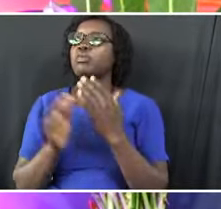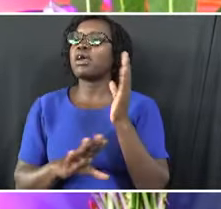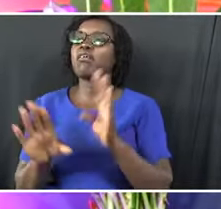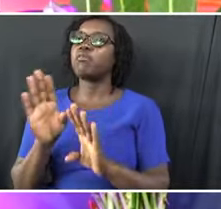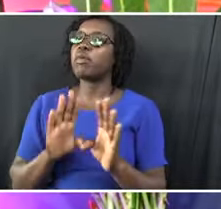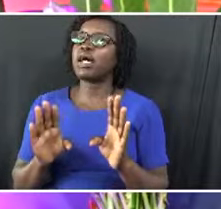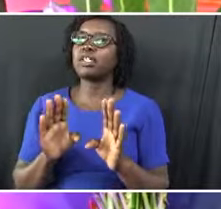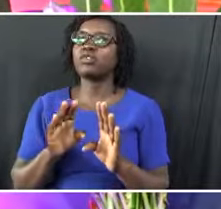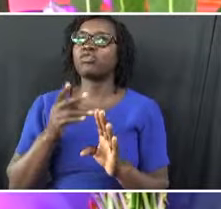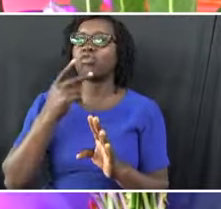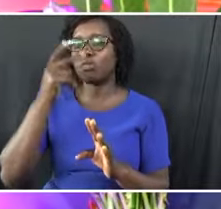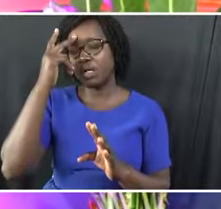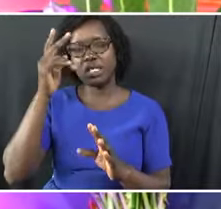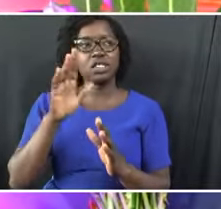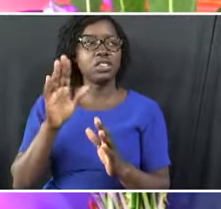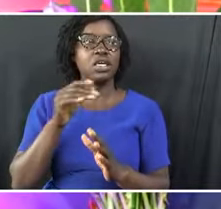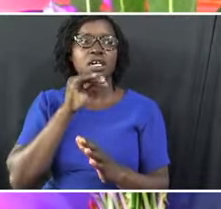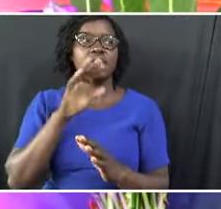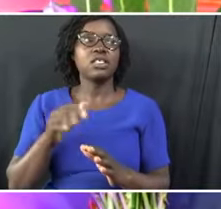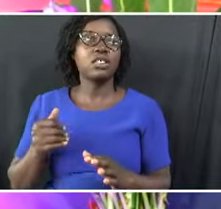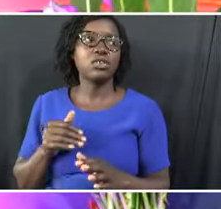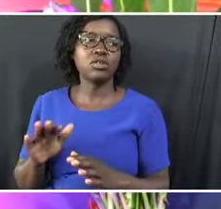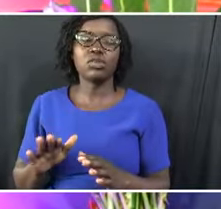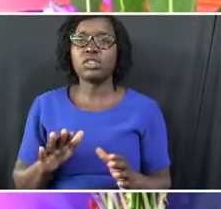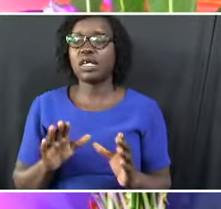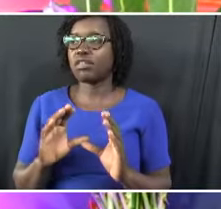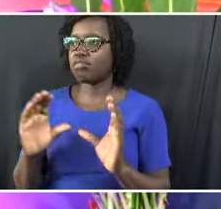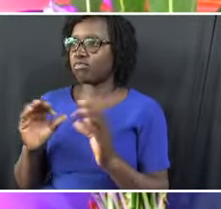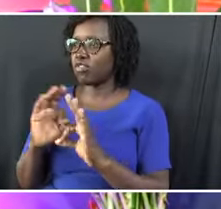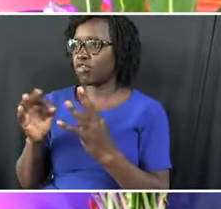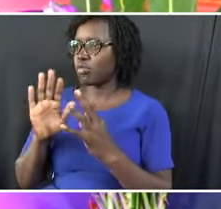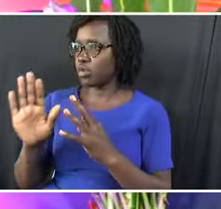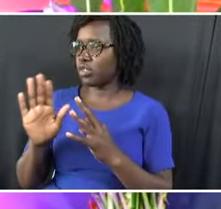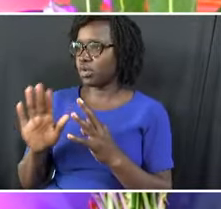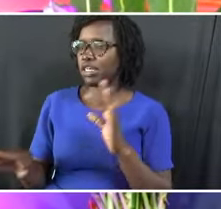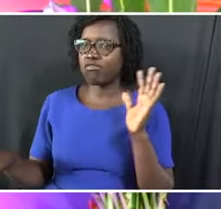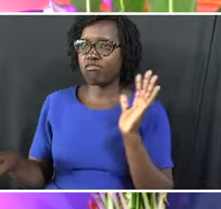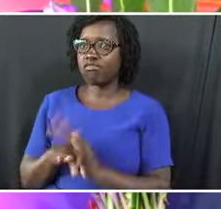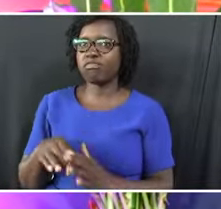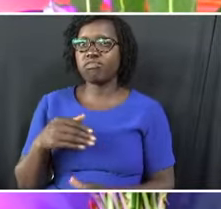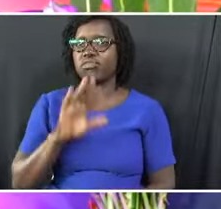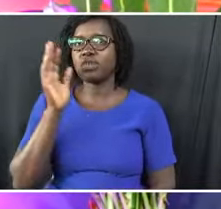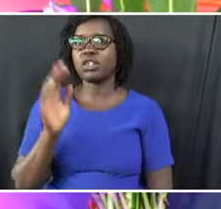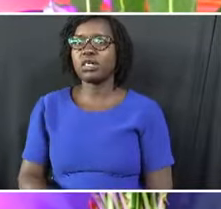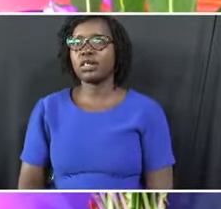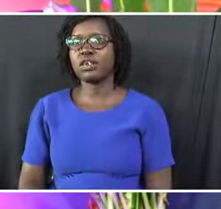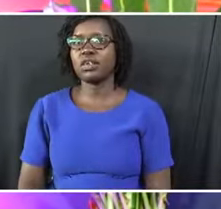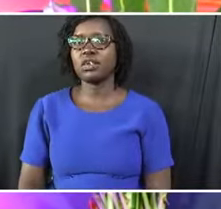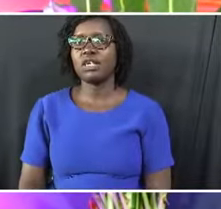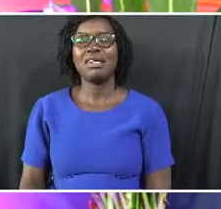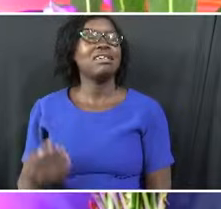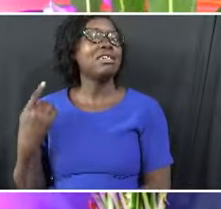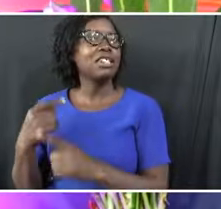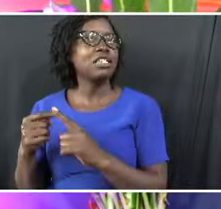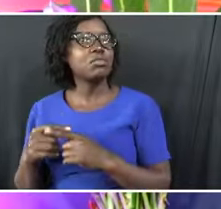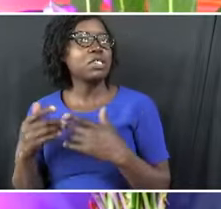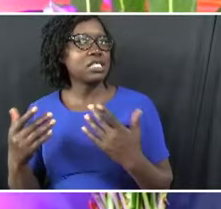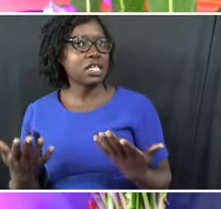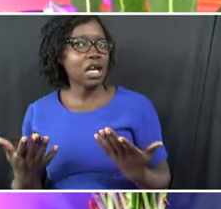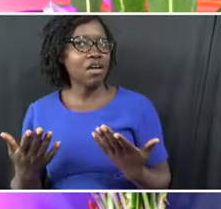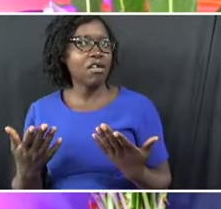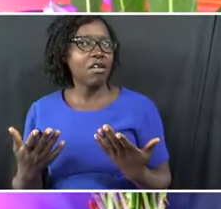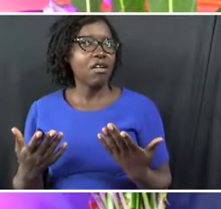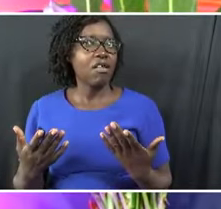parents, and you are a son or a daughter of that particular family, and you are chased away. How was the experience? And if